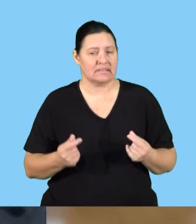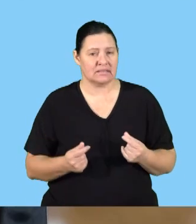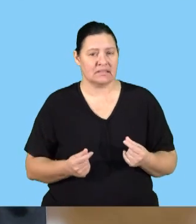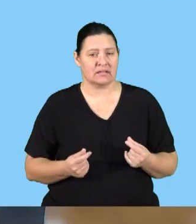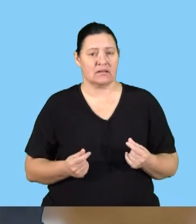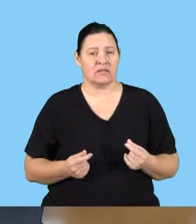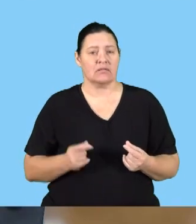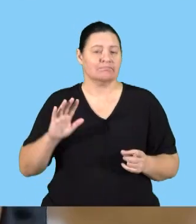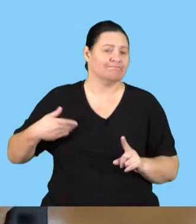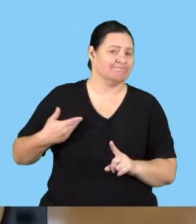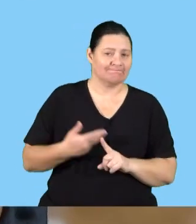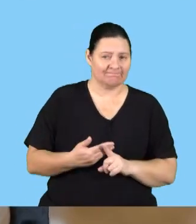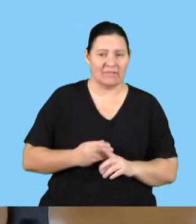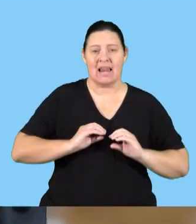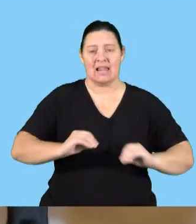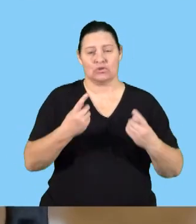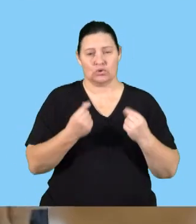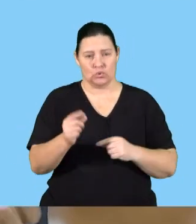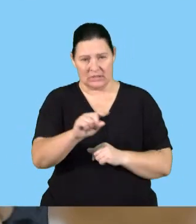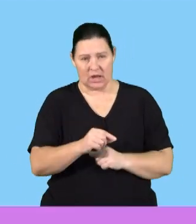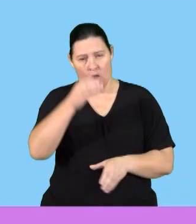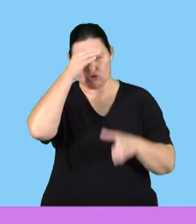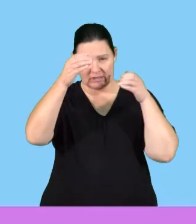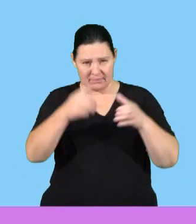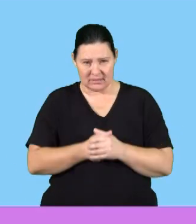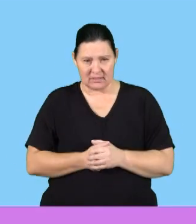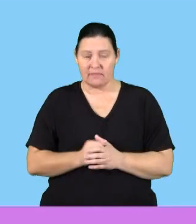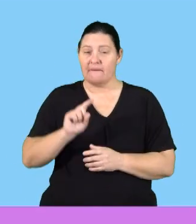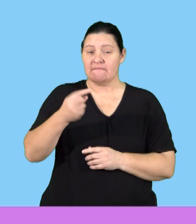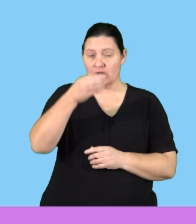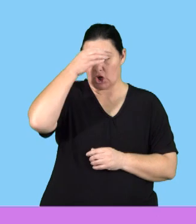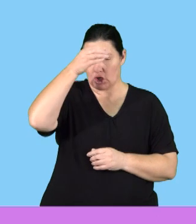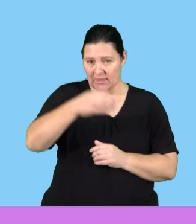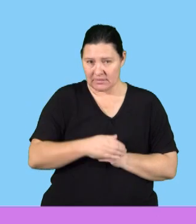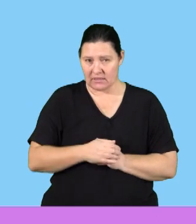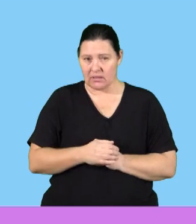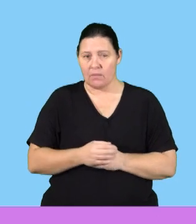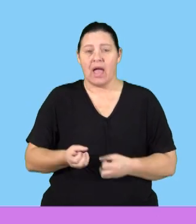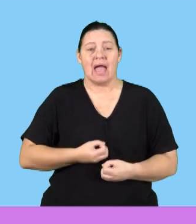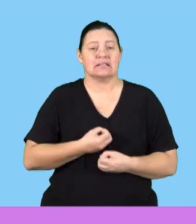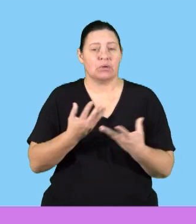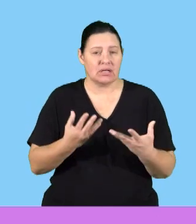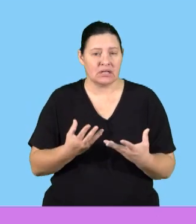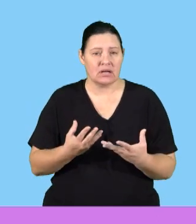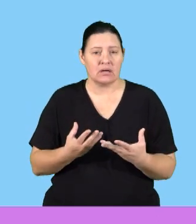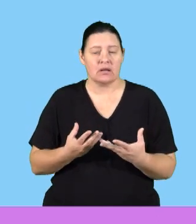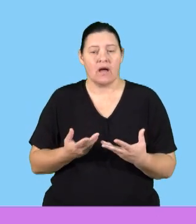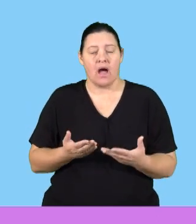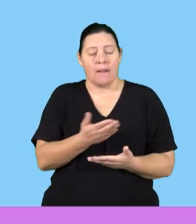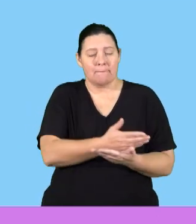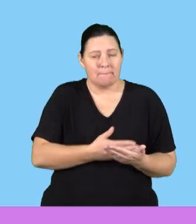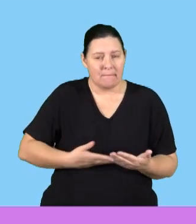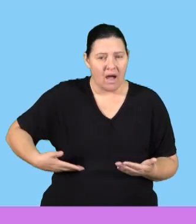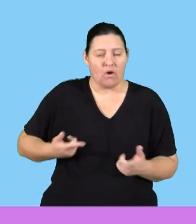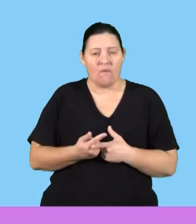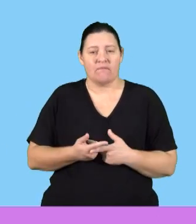go through what we did in this lesson, all the concept. The first concept was to express part of a